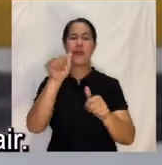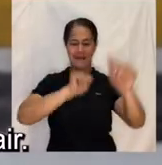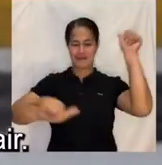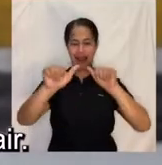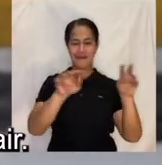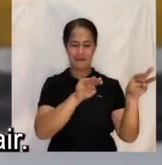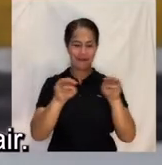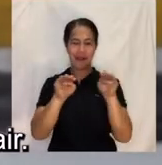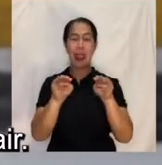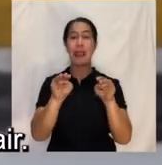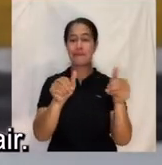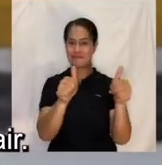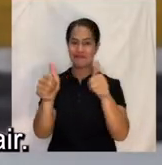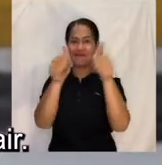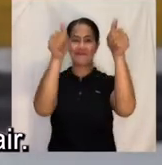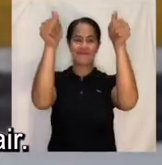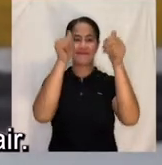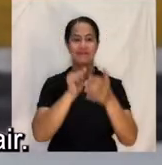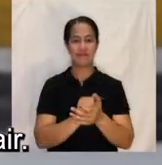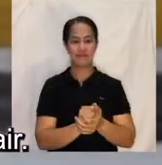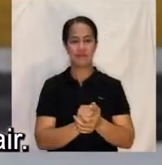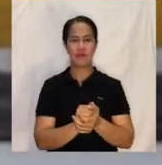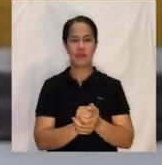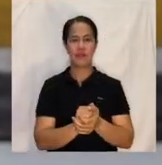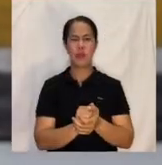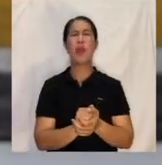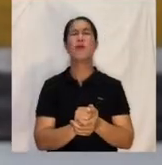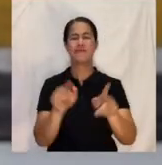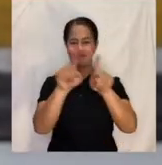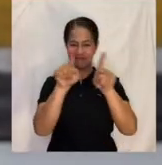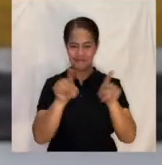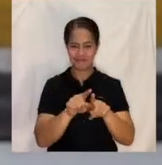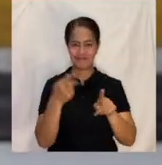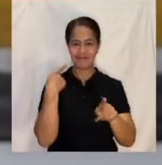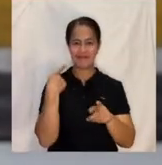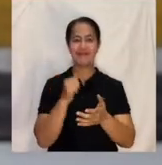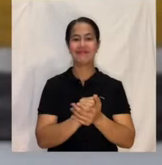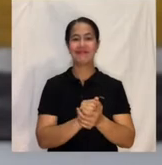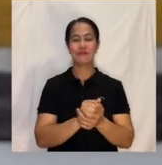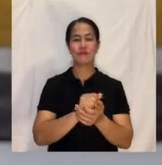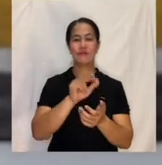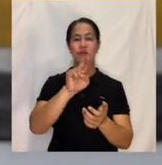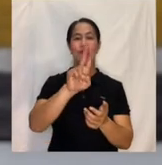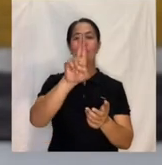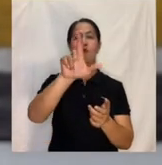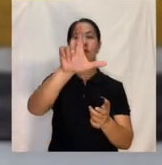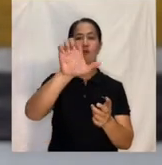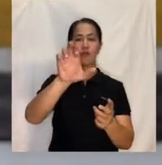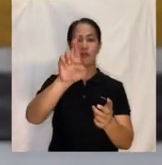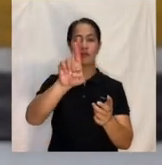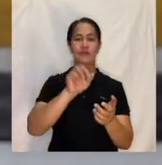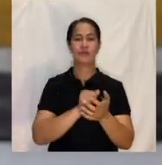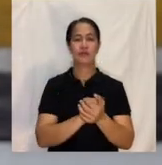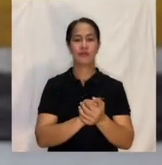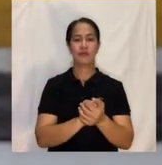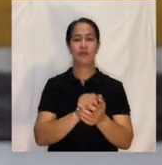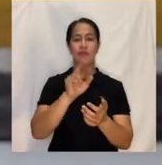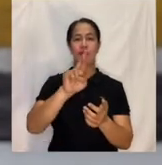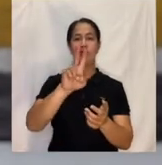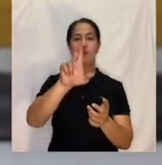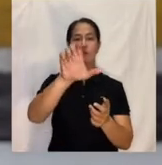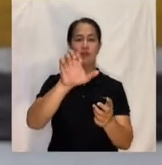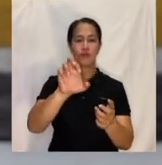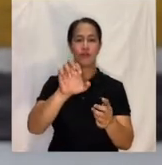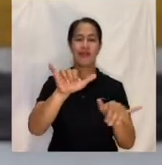of moving through the air. We also have the word ruler.